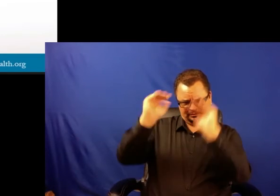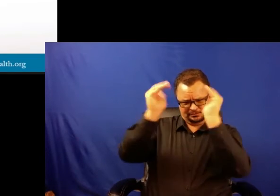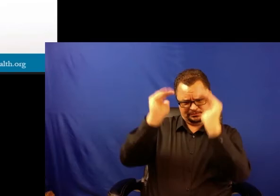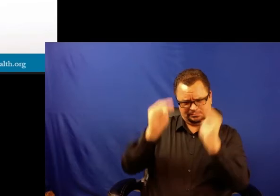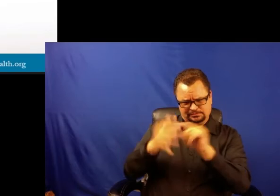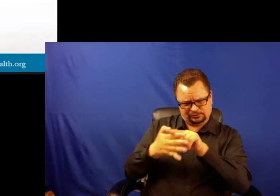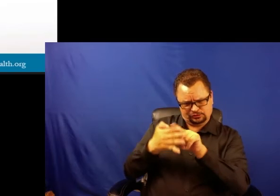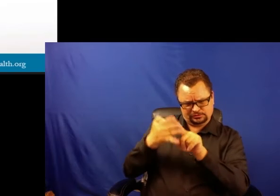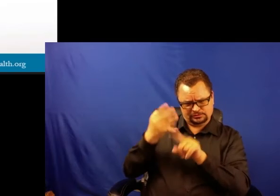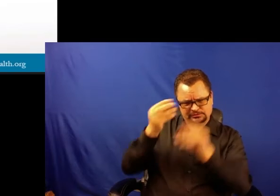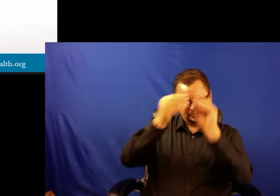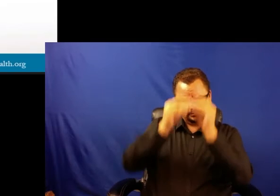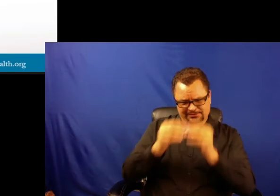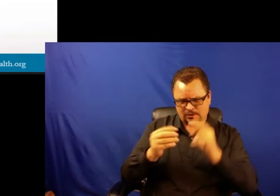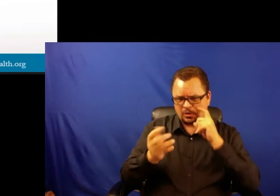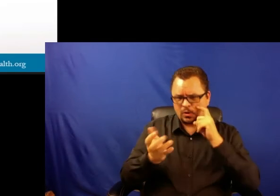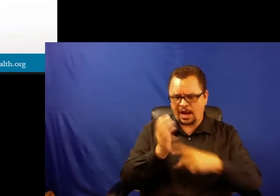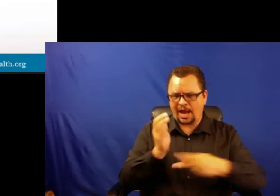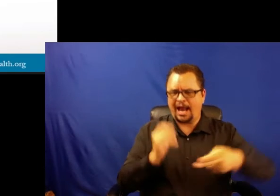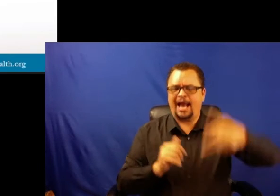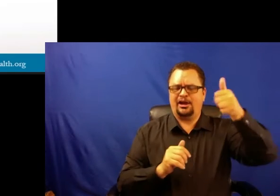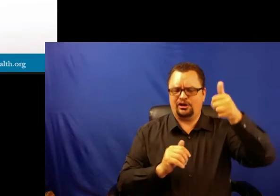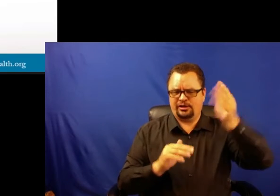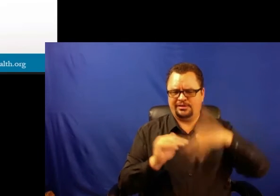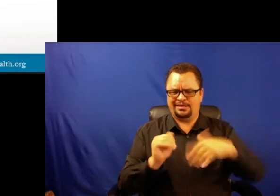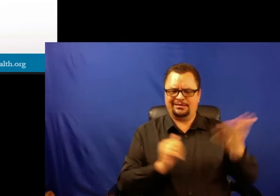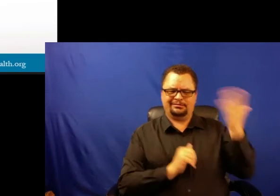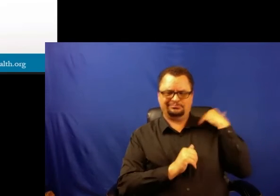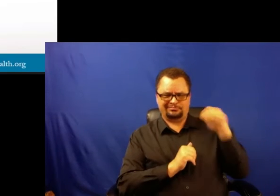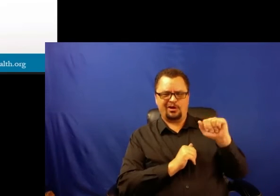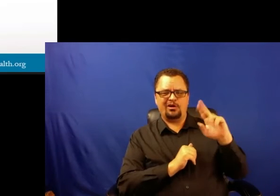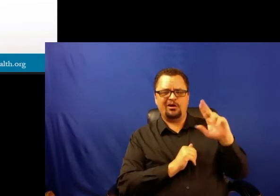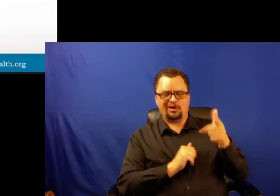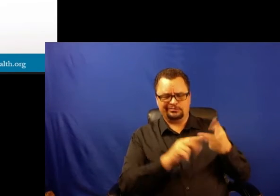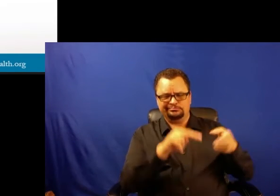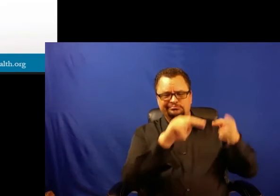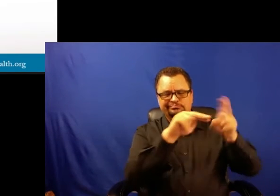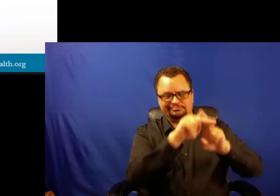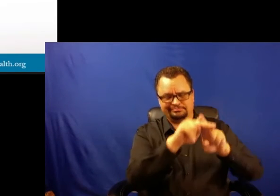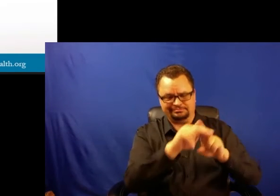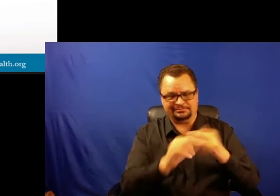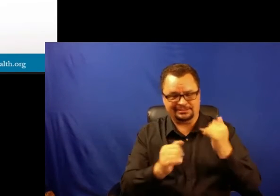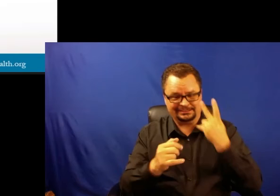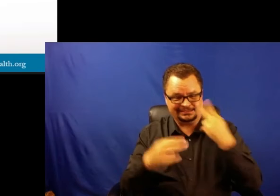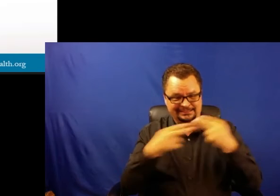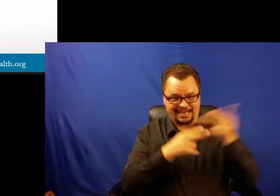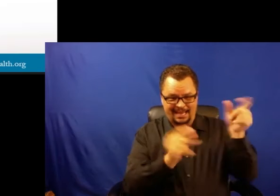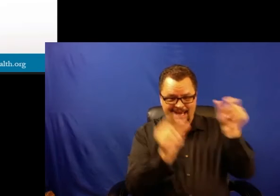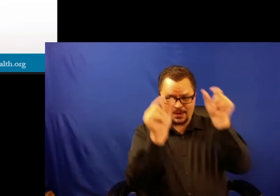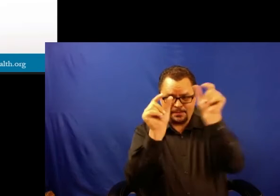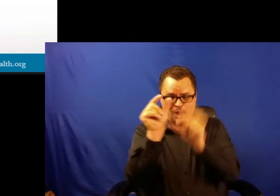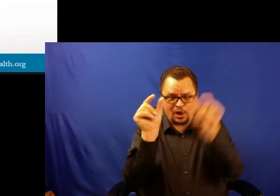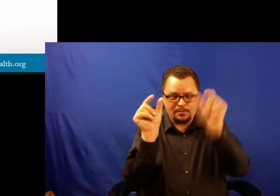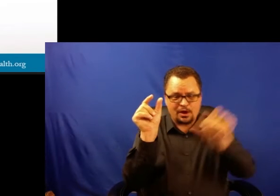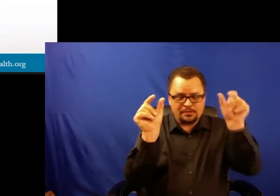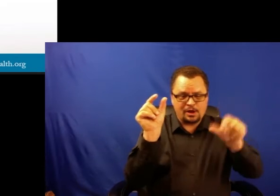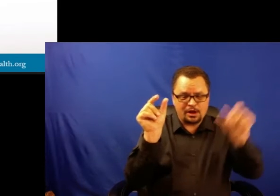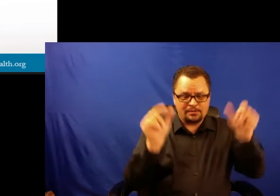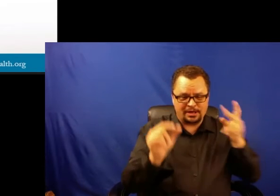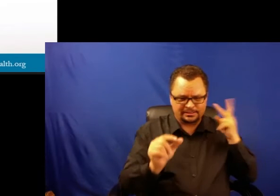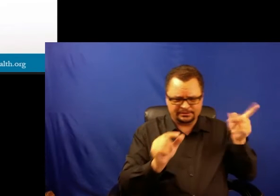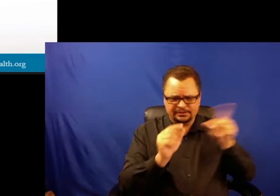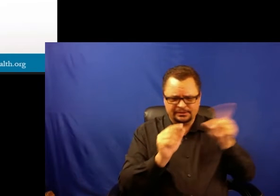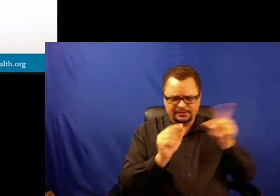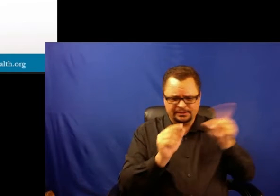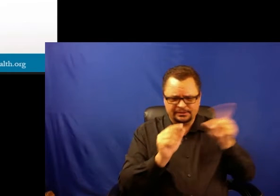please. The graph that we're showing now describes the distribution of the ages among our fatalities. We